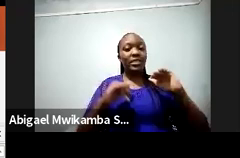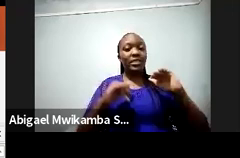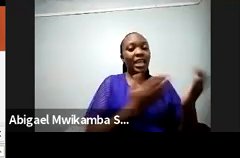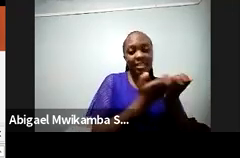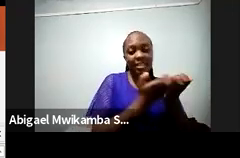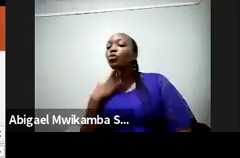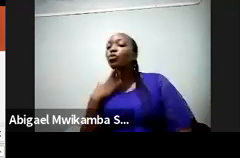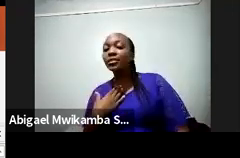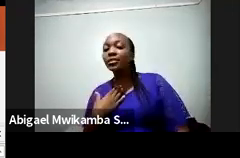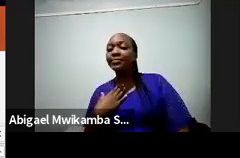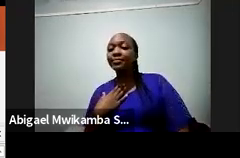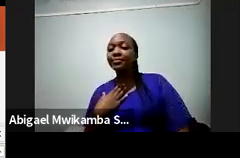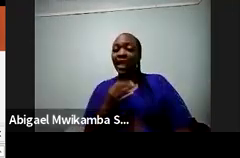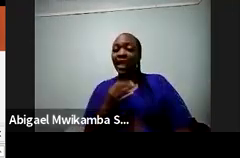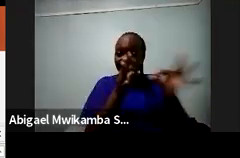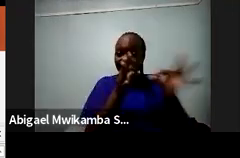in finance?